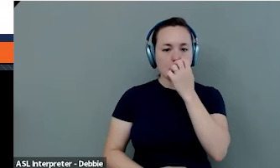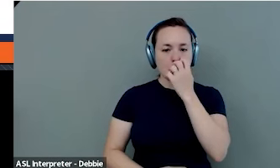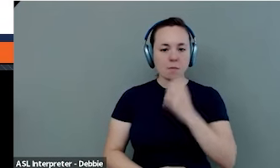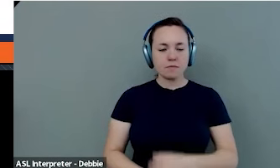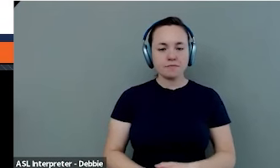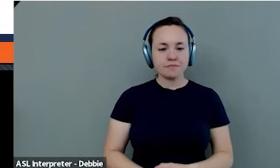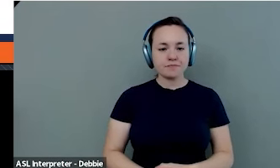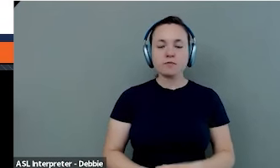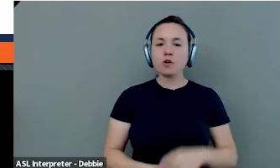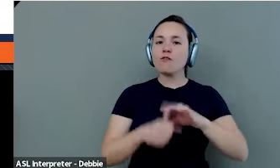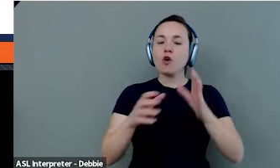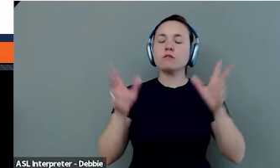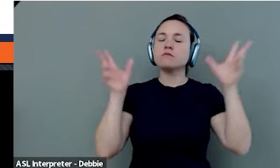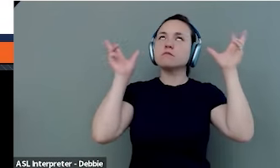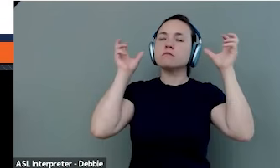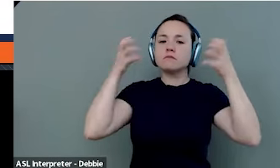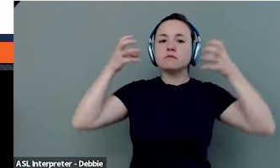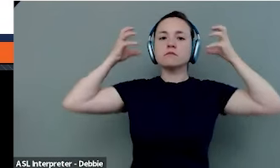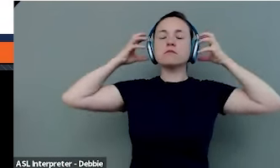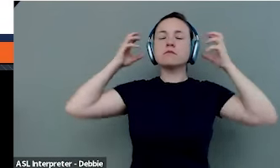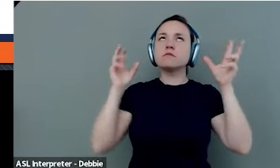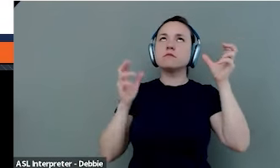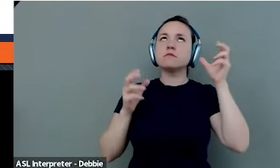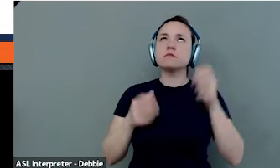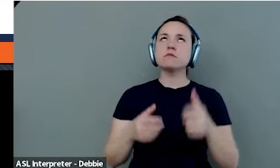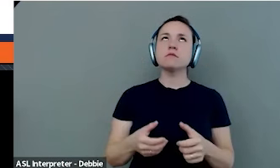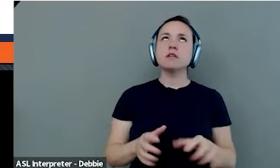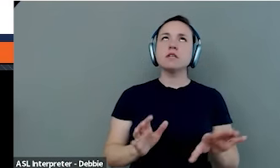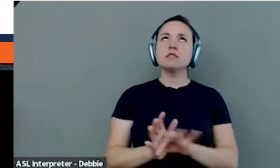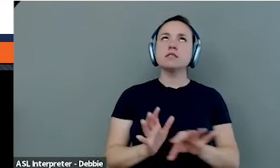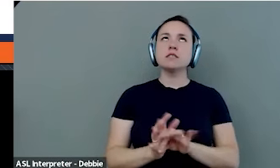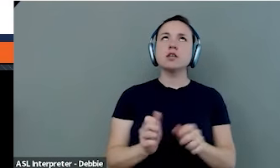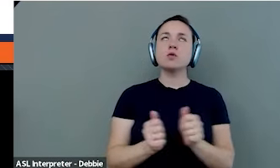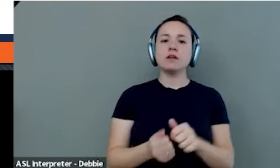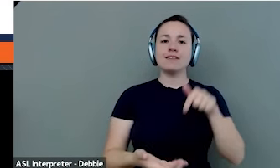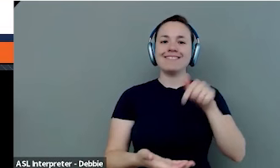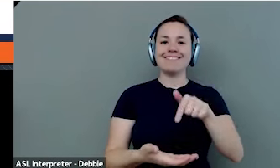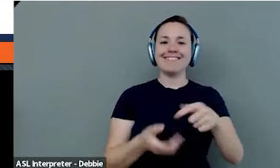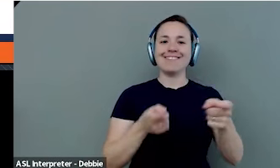The voter will listen through the headphones and make selections using the ATI controller.